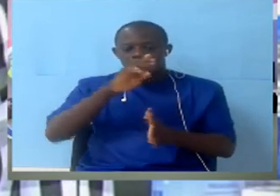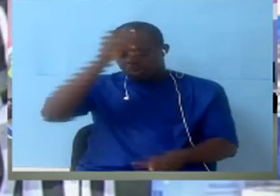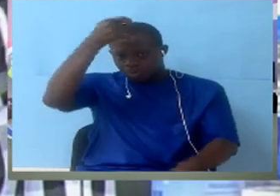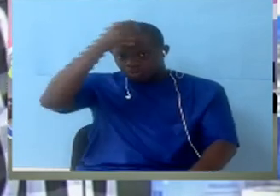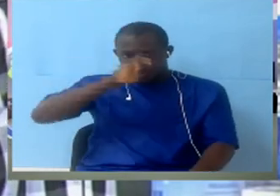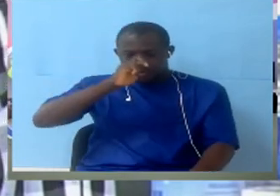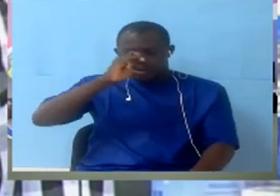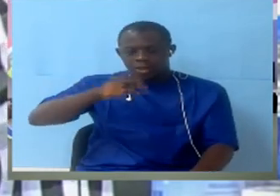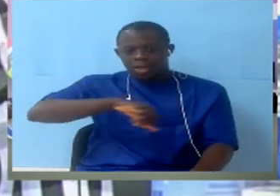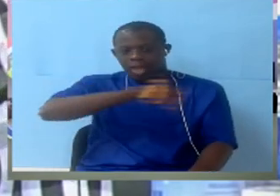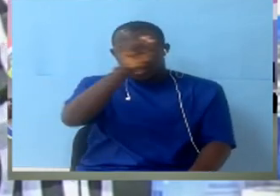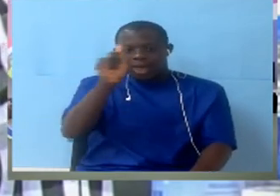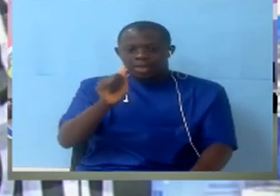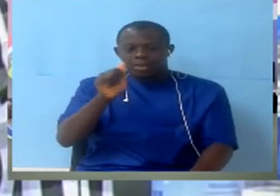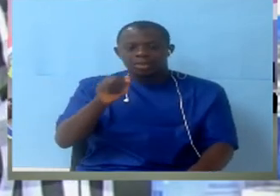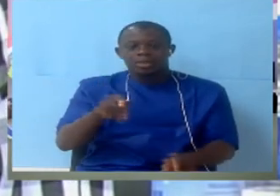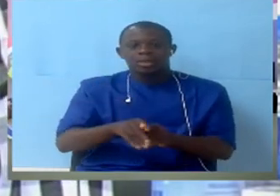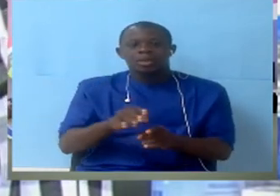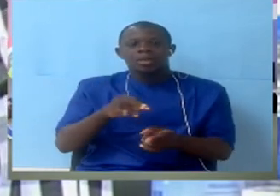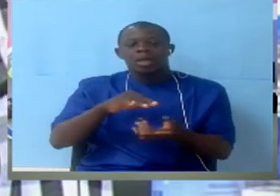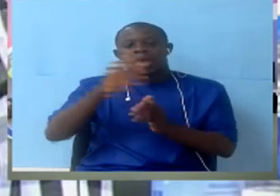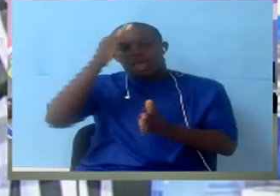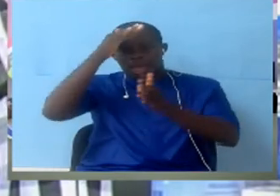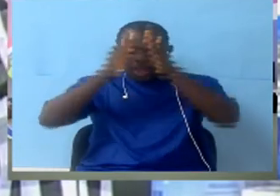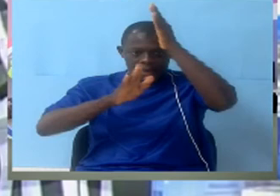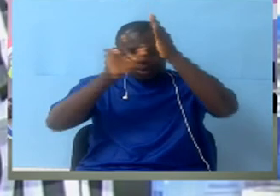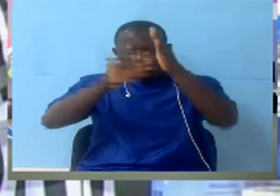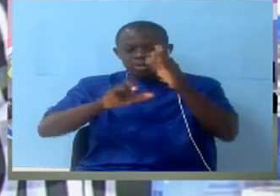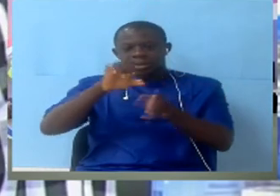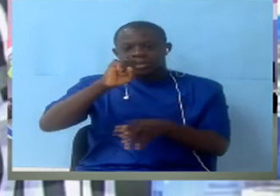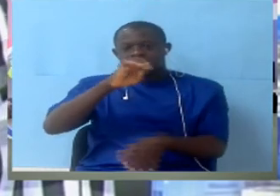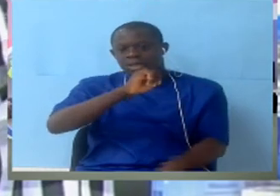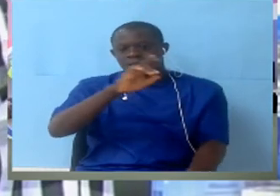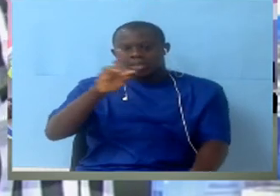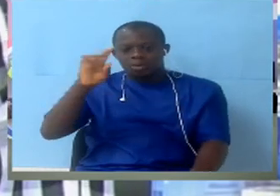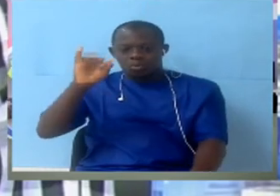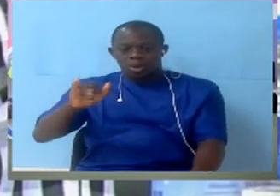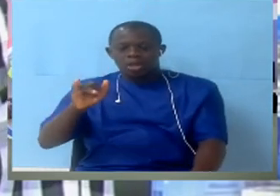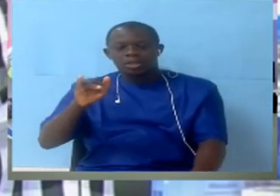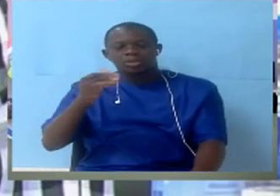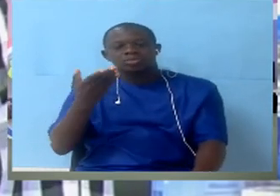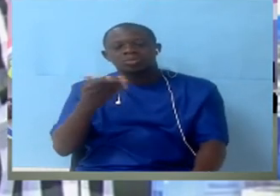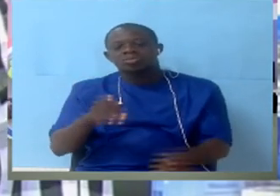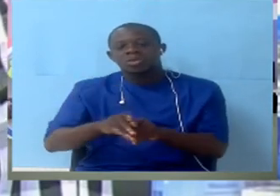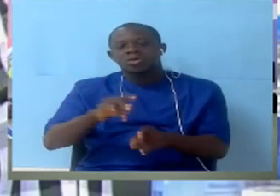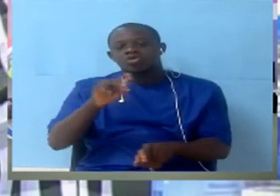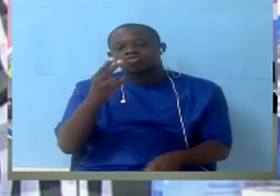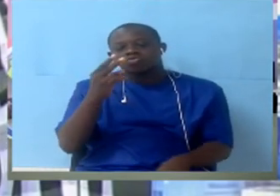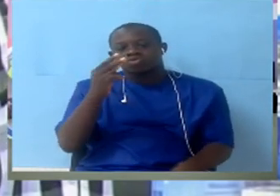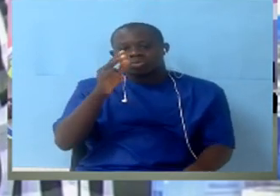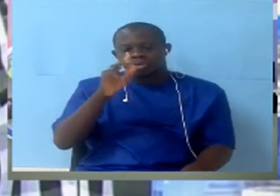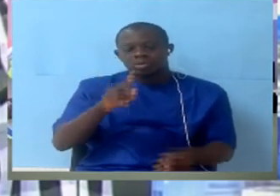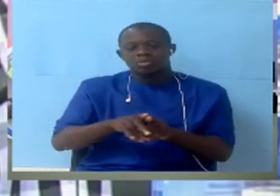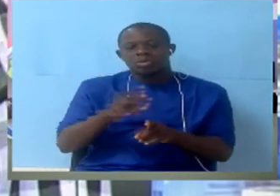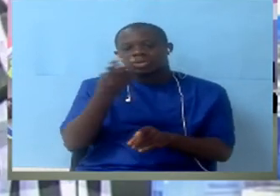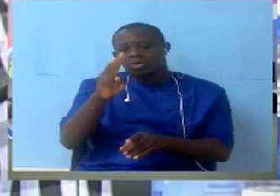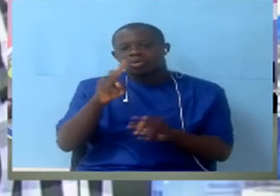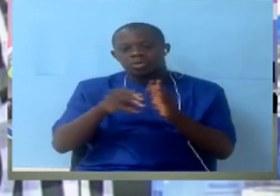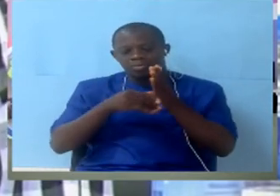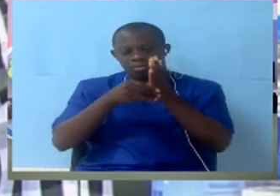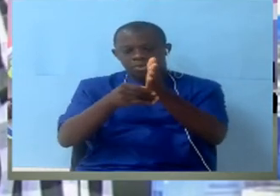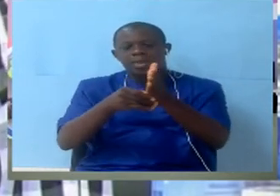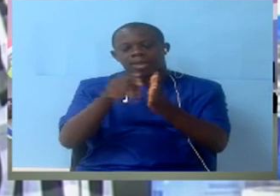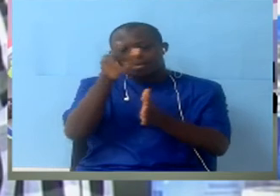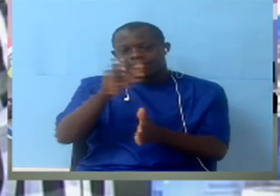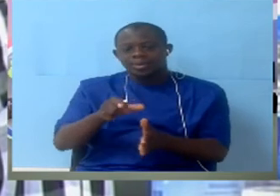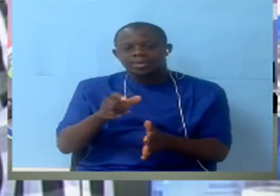The commander was a policeman. And the army city chief was it twice. And the city chief, a member of the army, was the twice, the second in command. What time?